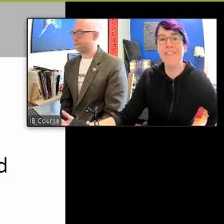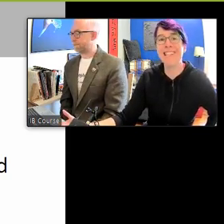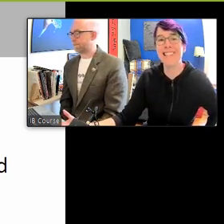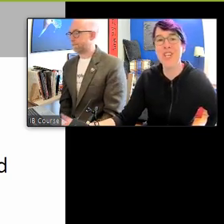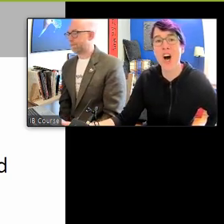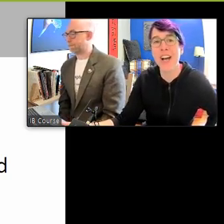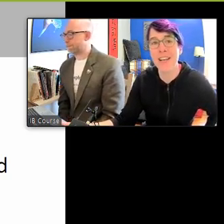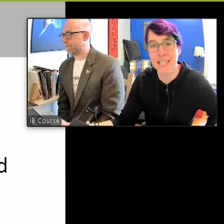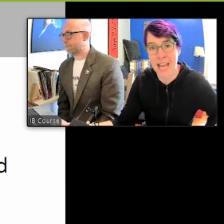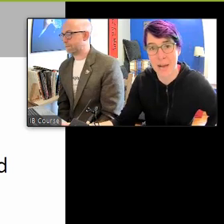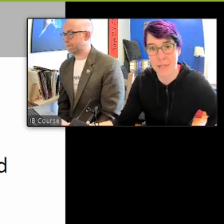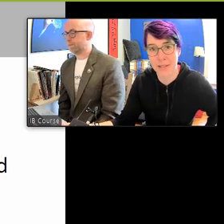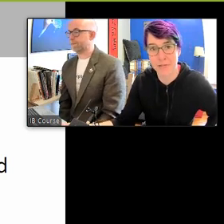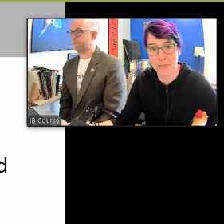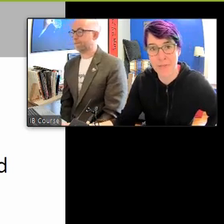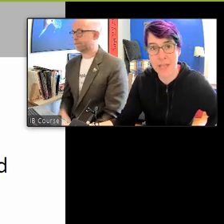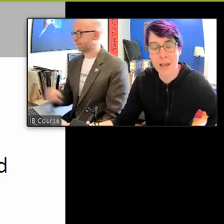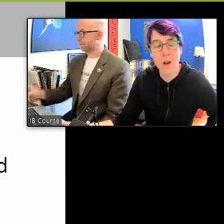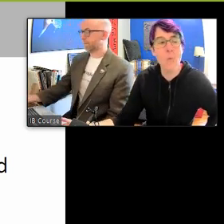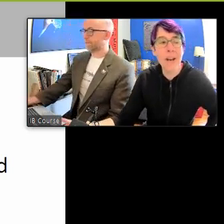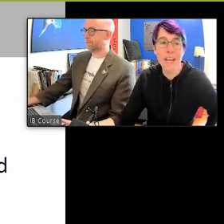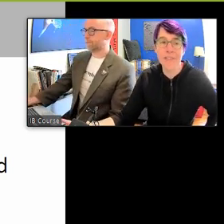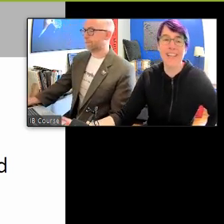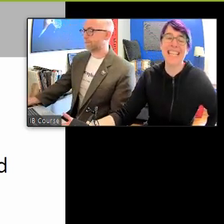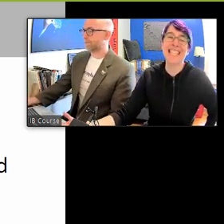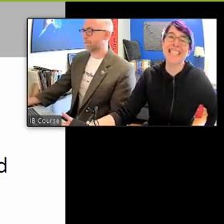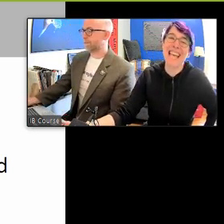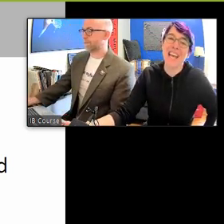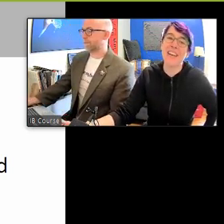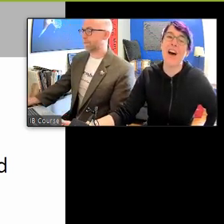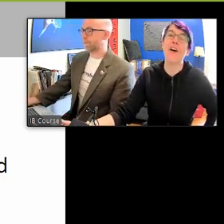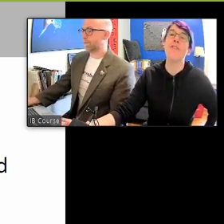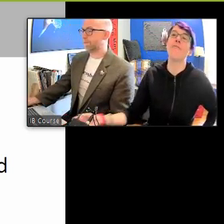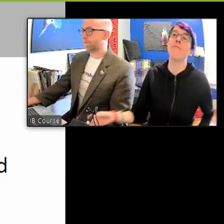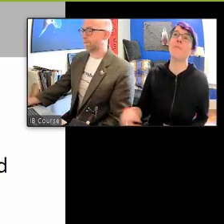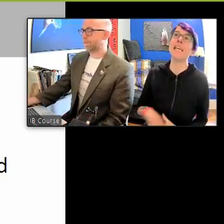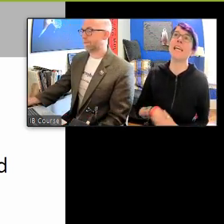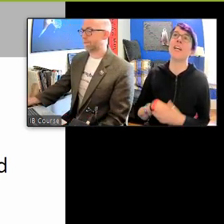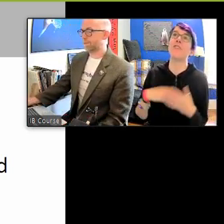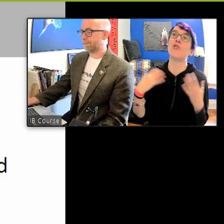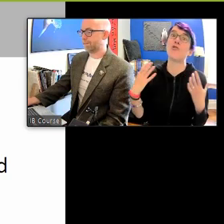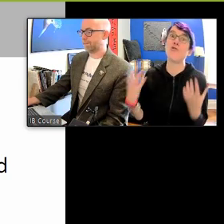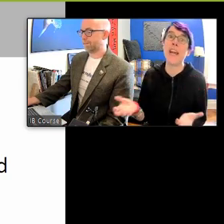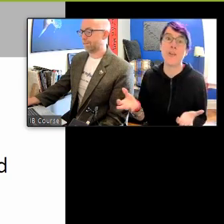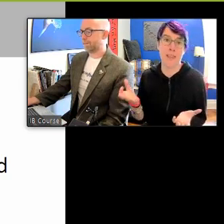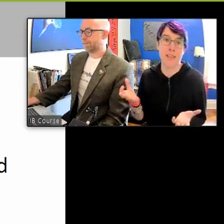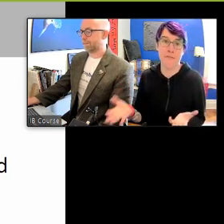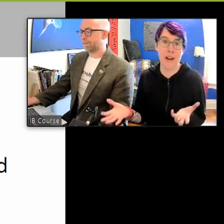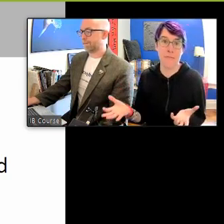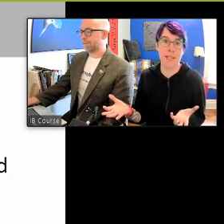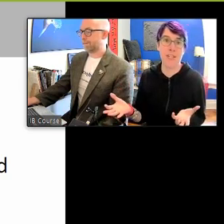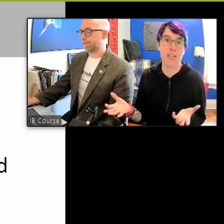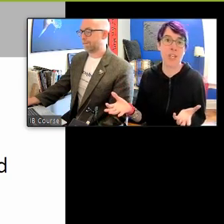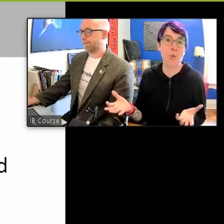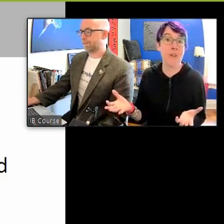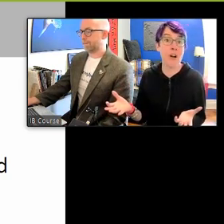What if it's non-adaptive? What if instead of being constrained by the